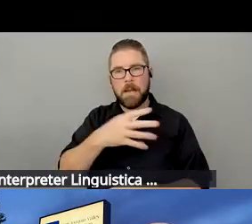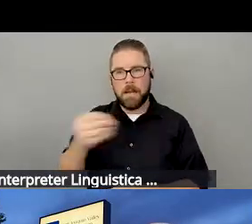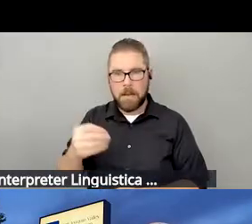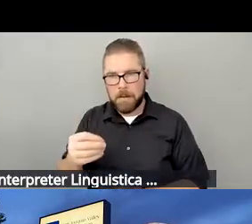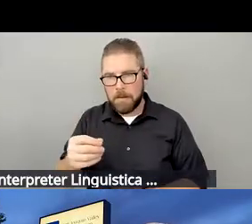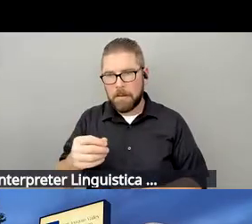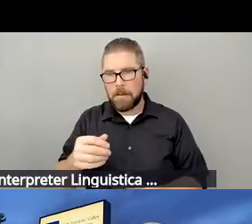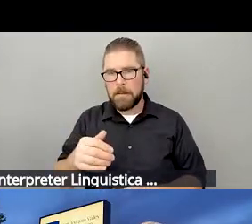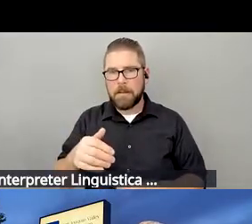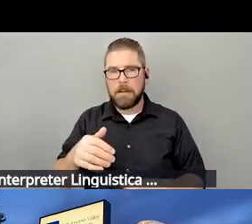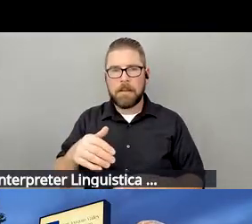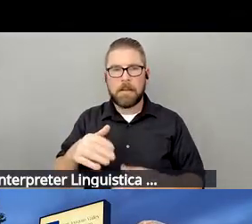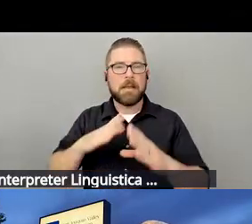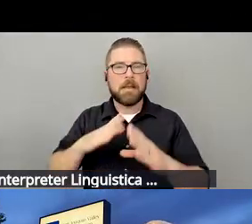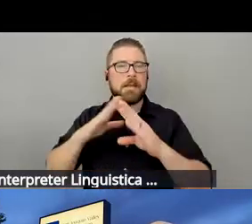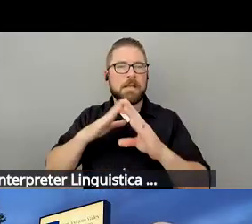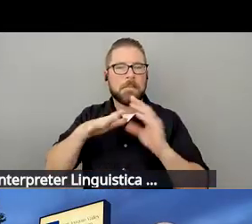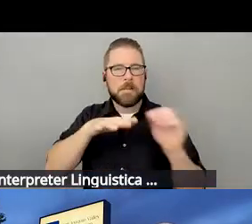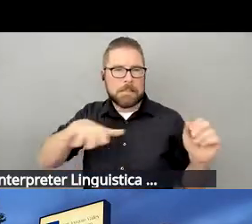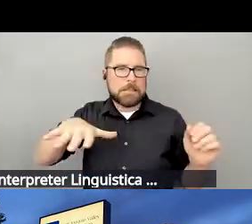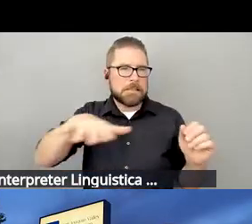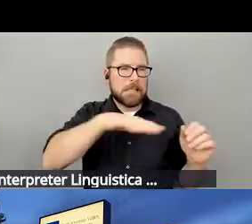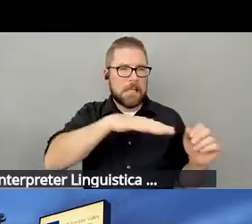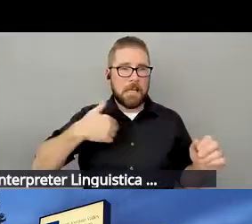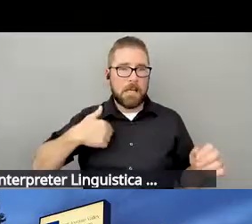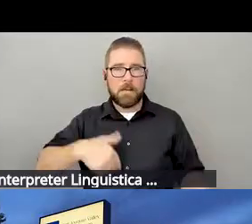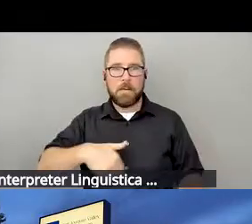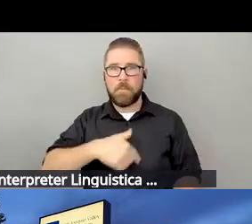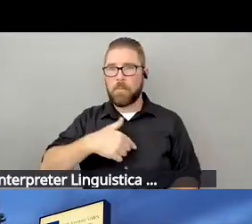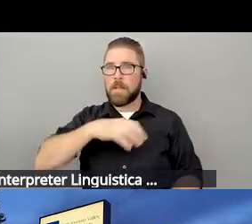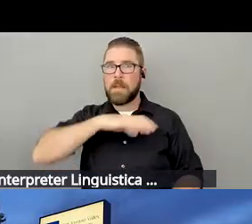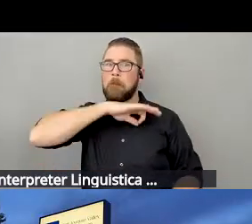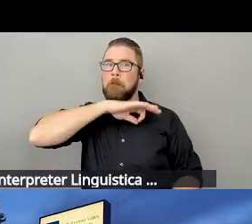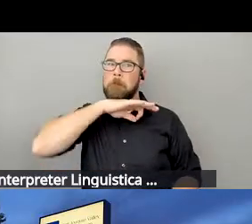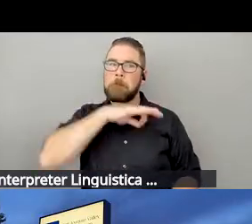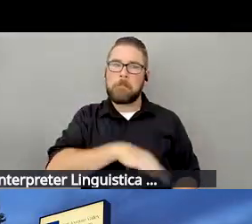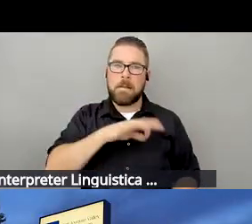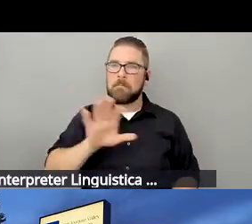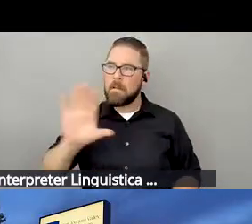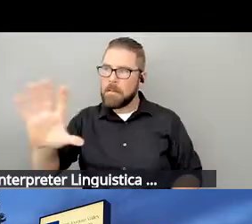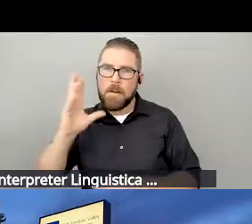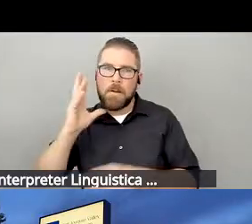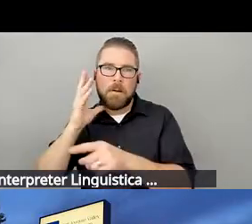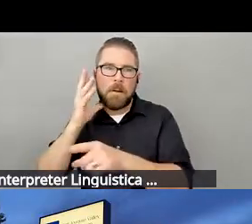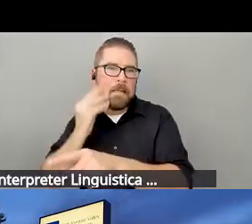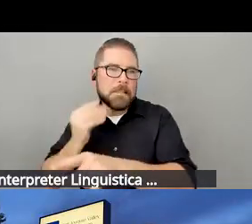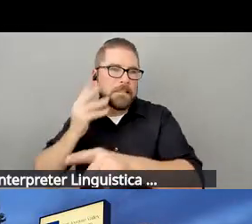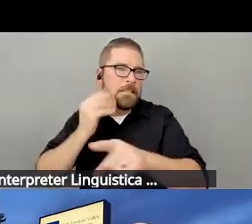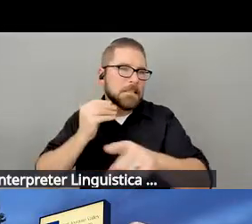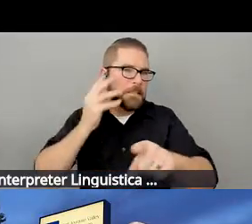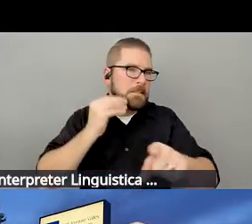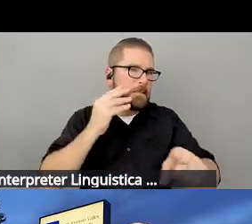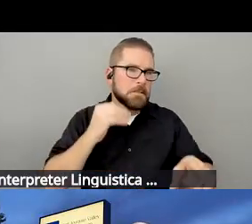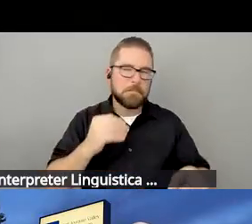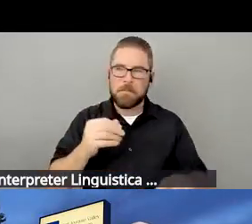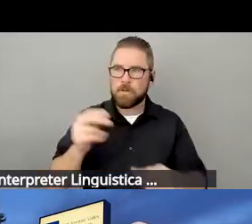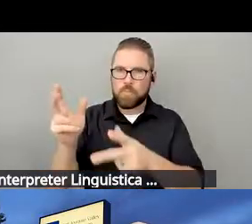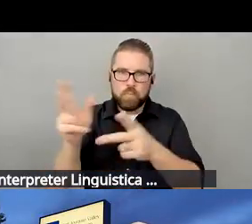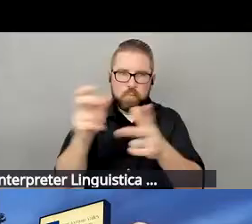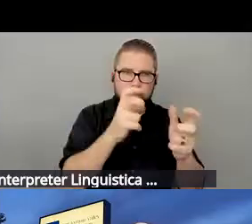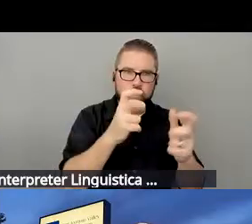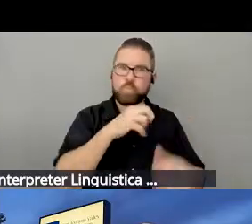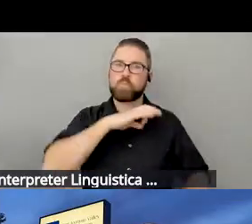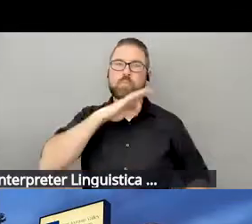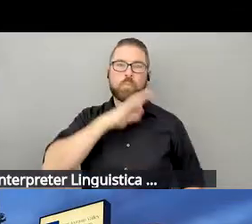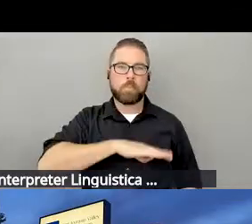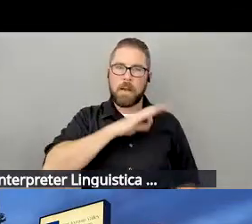have this experience that we get to gain from Shafter and Fresno. And just to let committee members know, I just want to convey to you all that once we get to